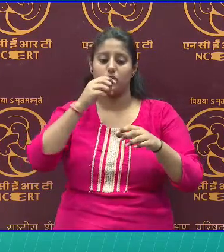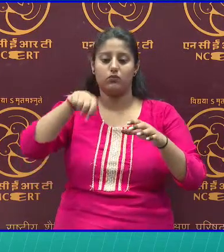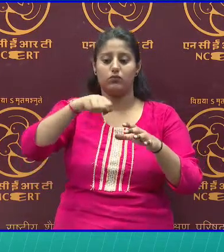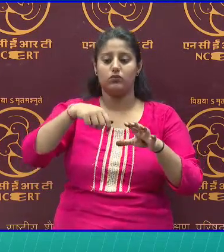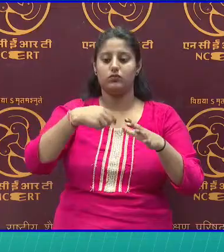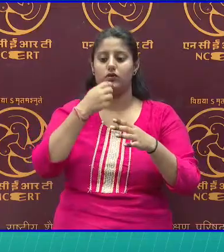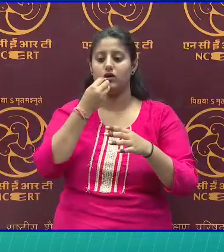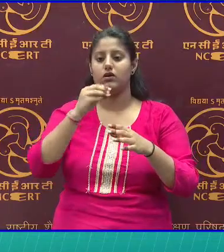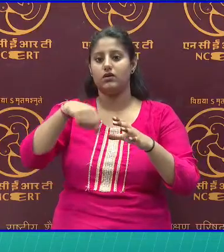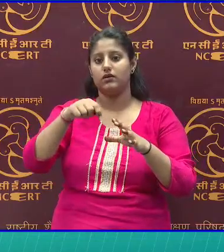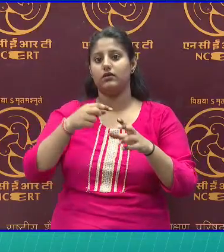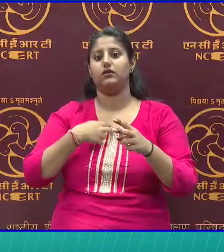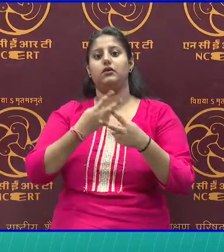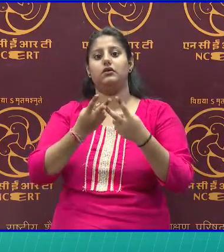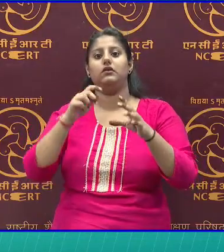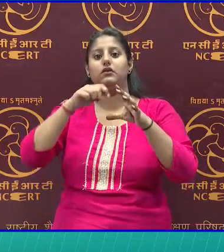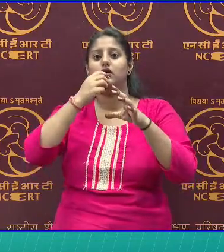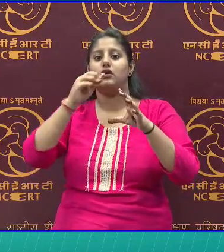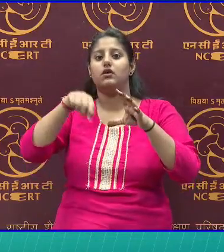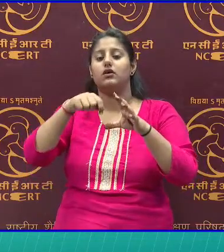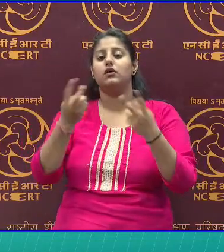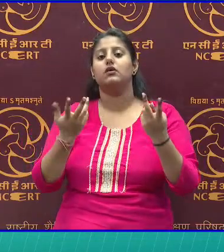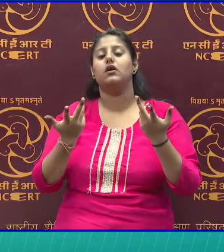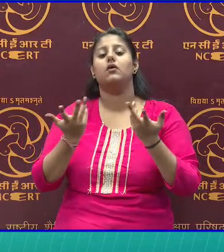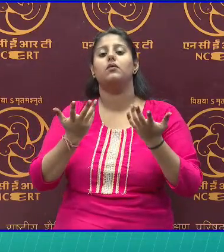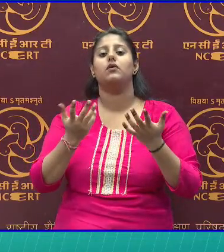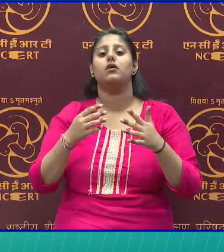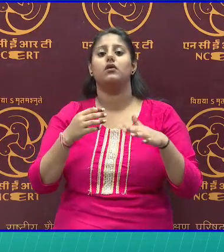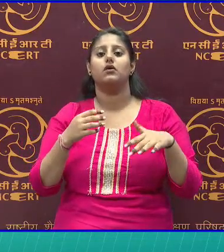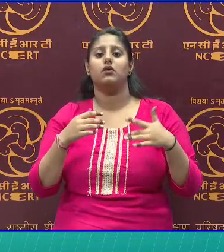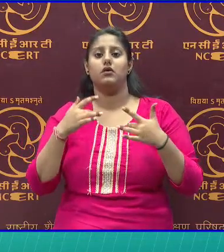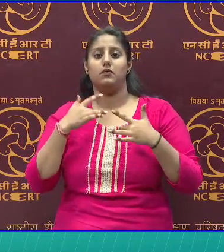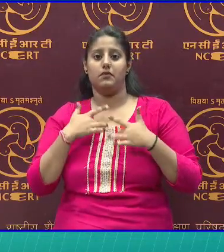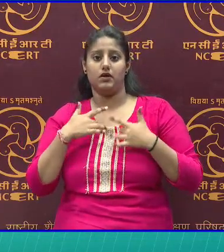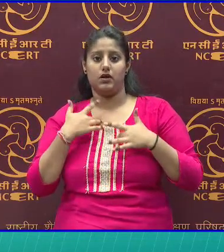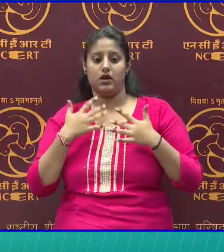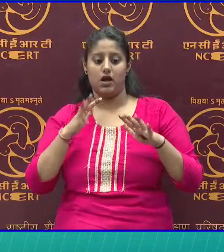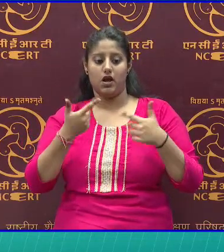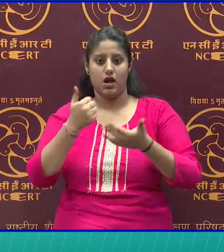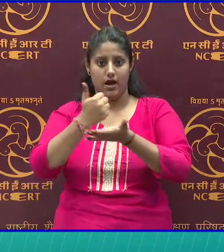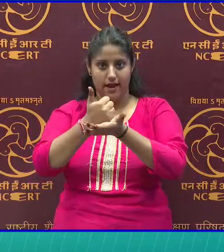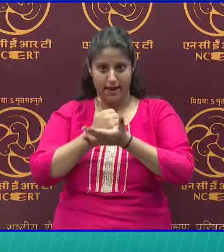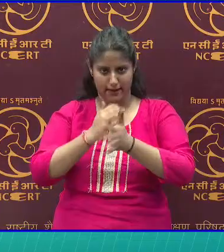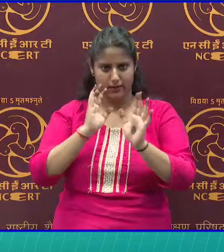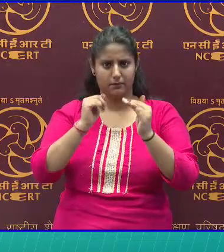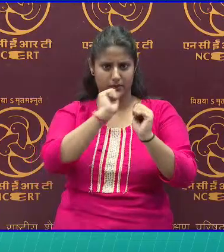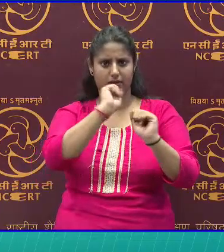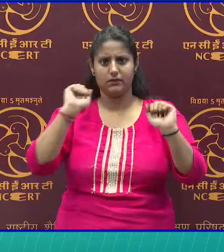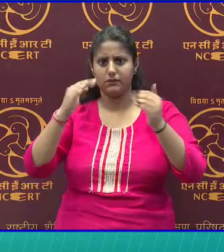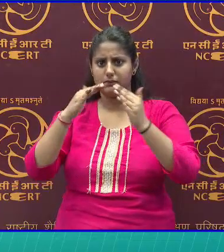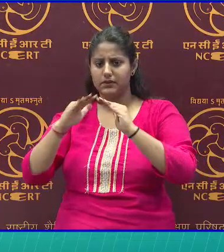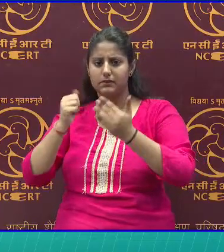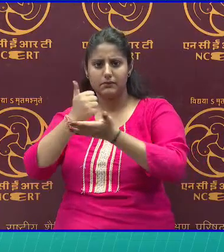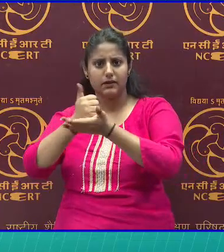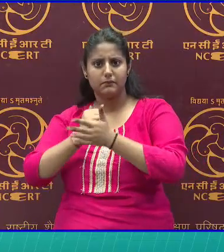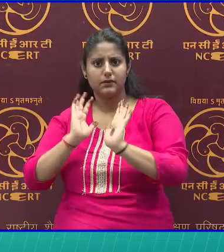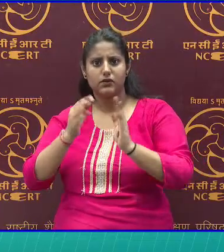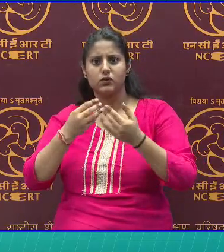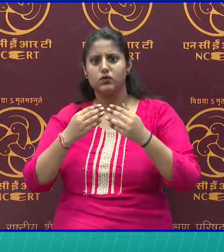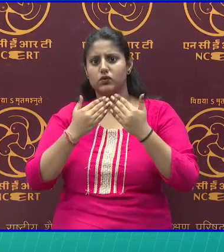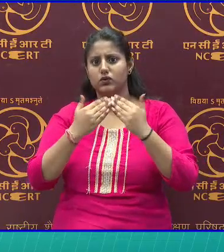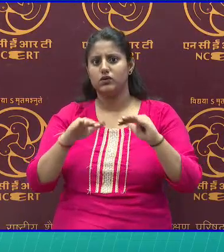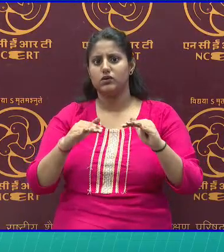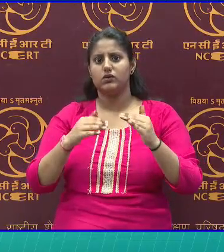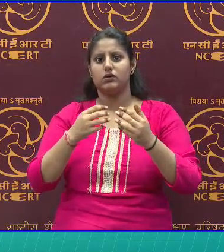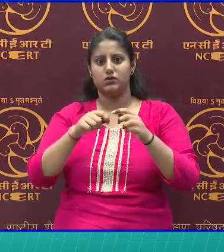again, if a general element, if I can say that we have a question like, do you help in cooking at home? We don't expect 4th grade